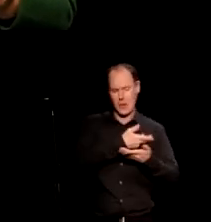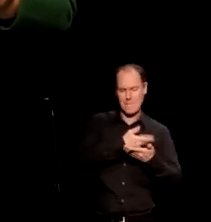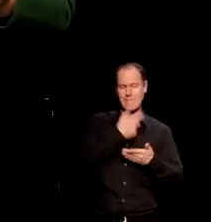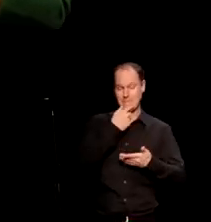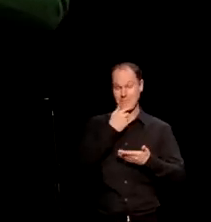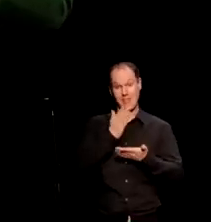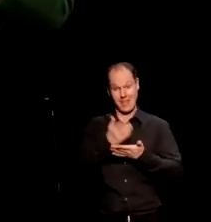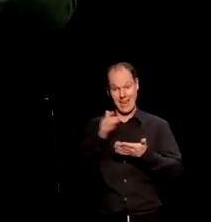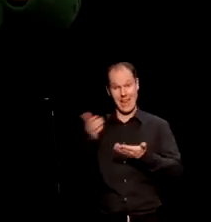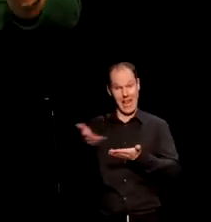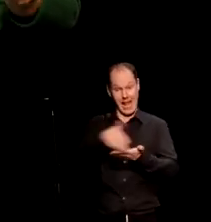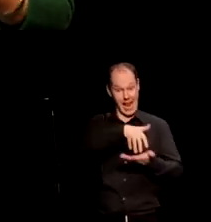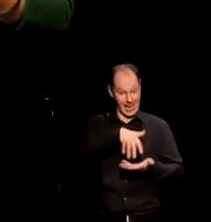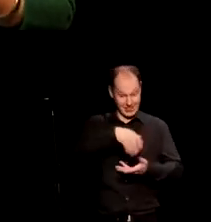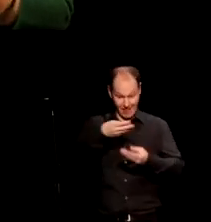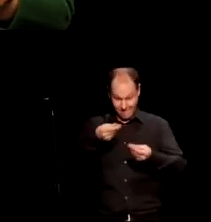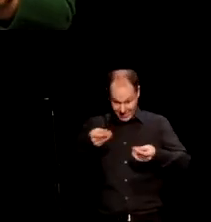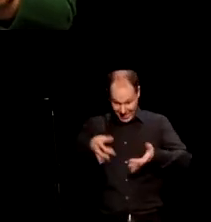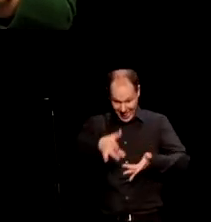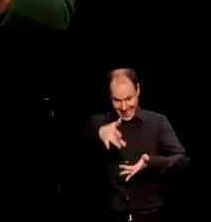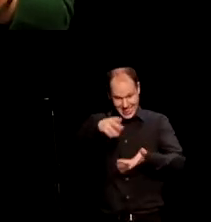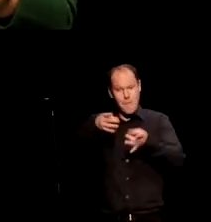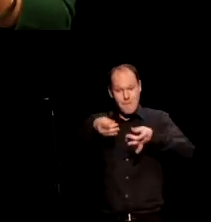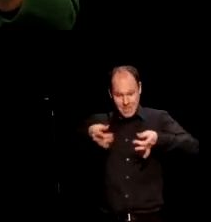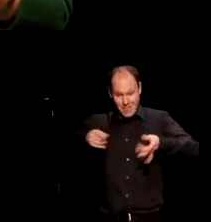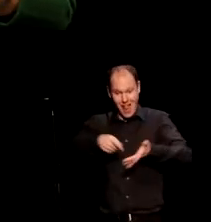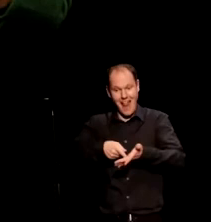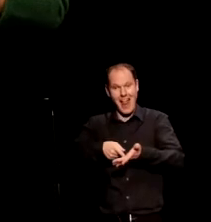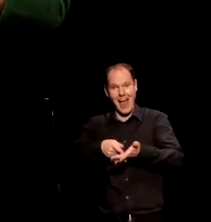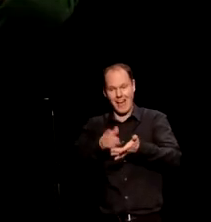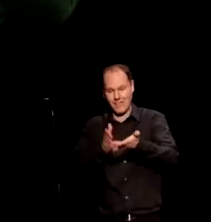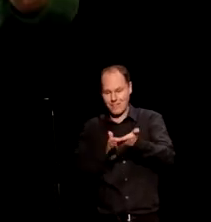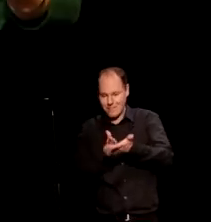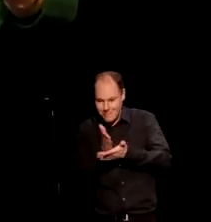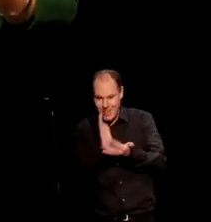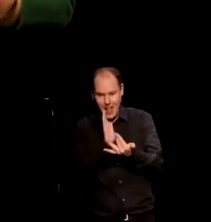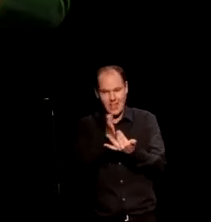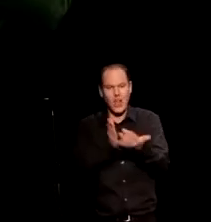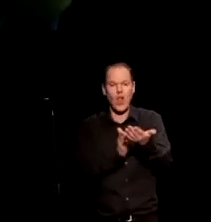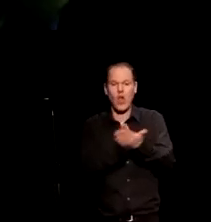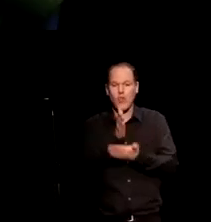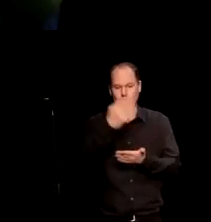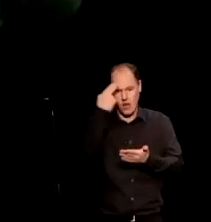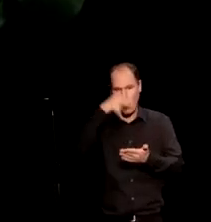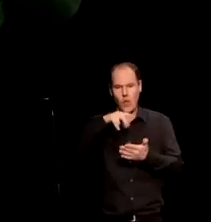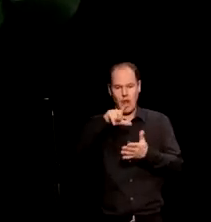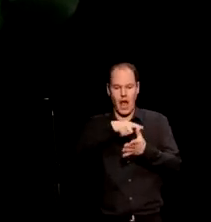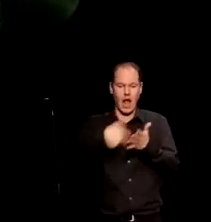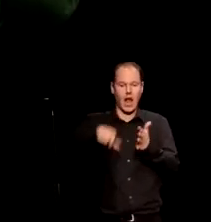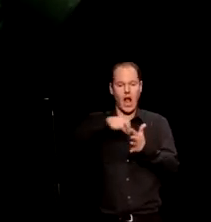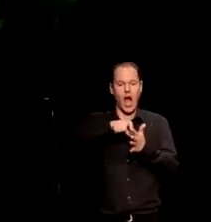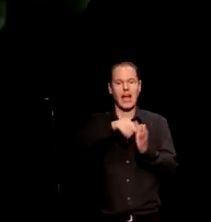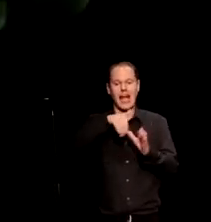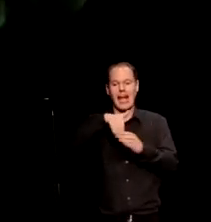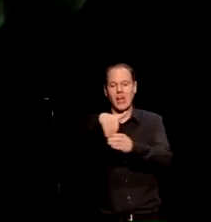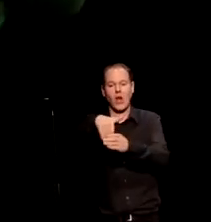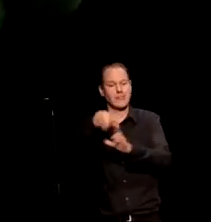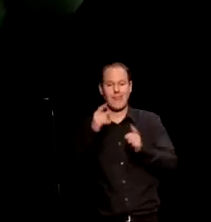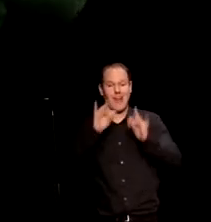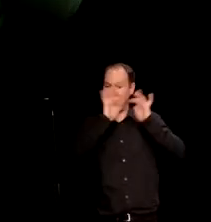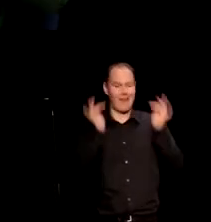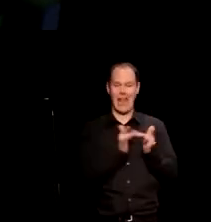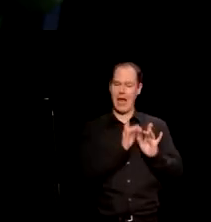physical collection. It's actually the 20th century materials you have to access through a card catalogue. If you come into the reading room, you can't even search them